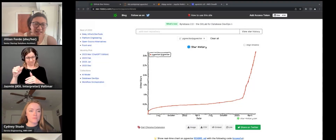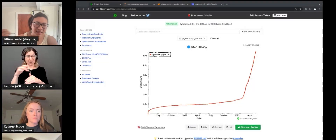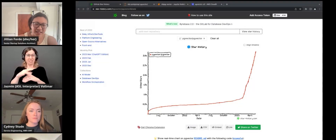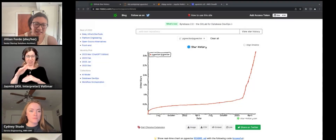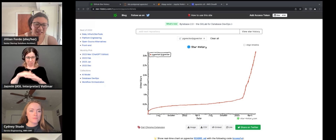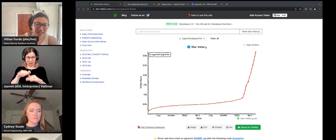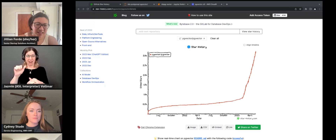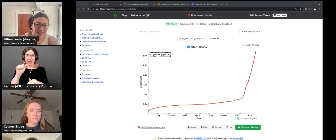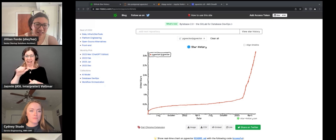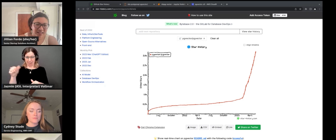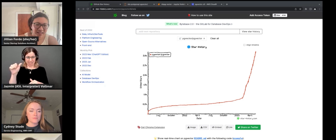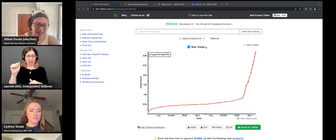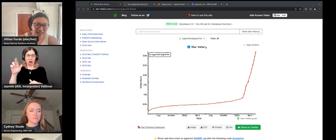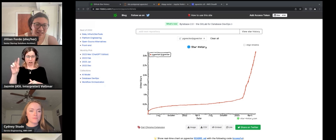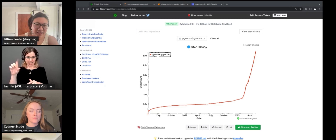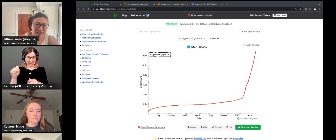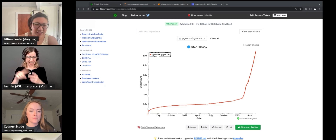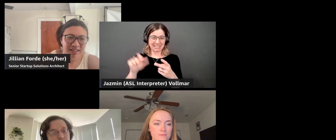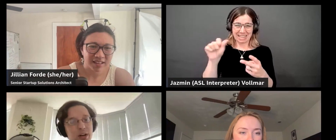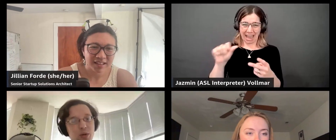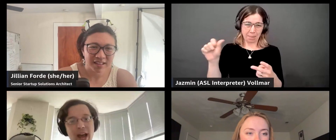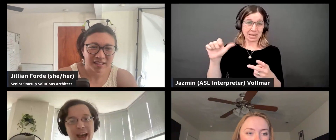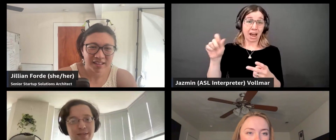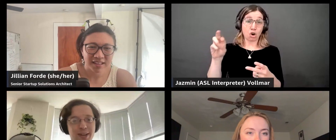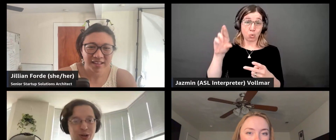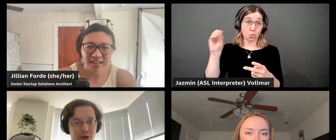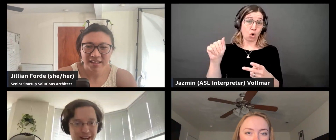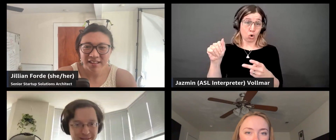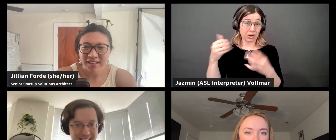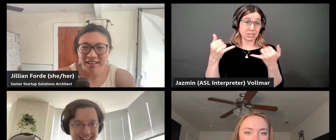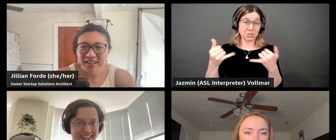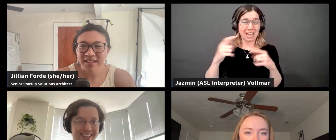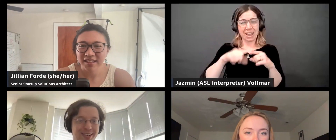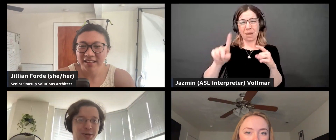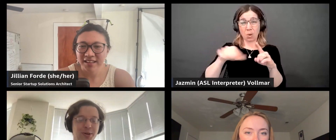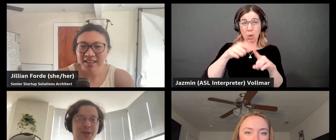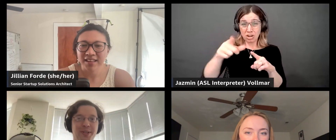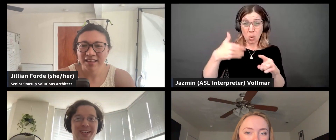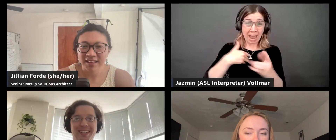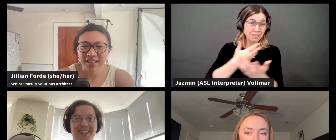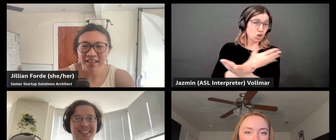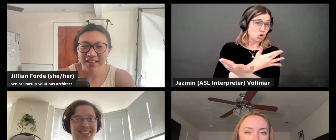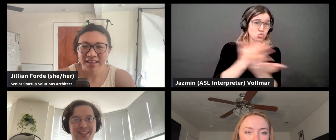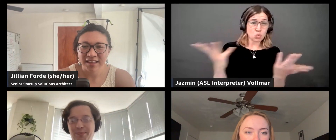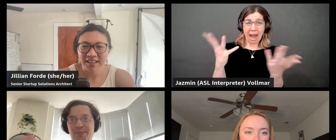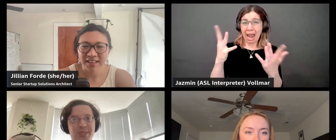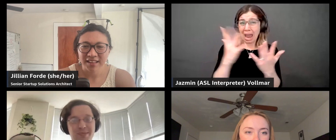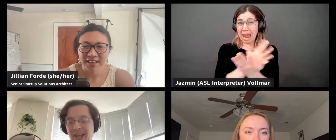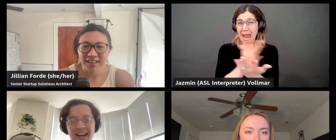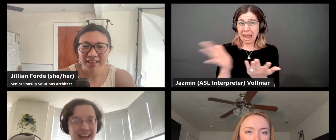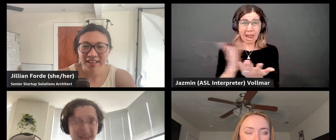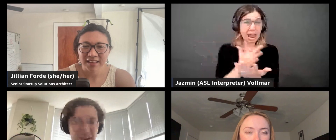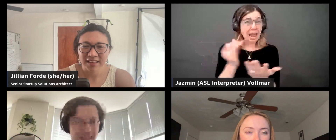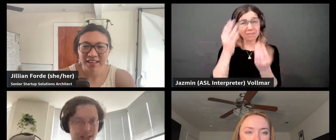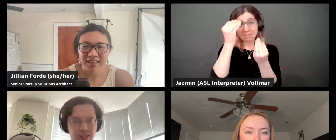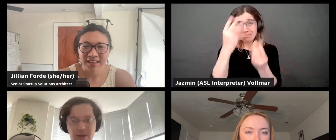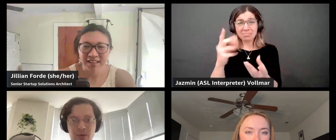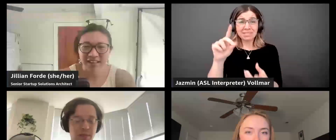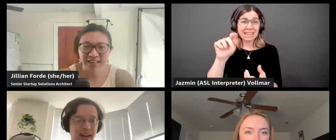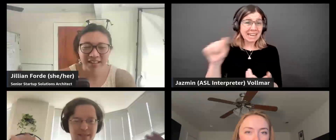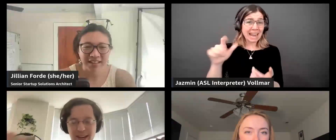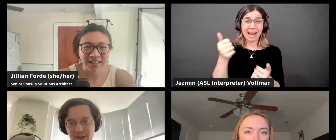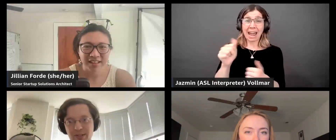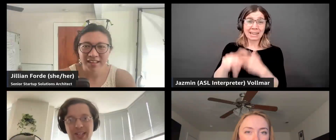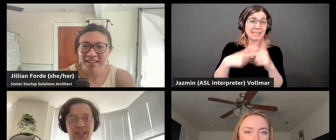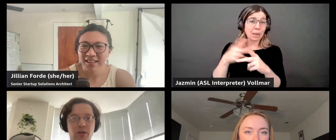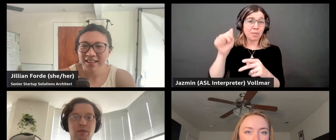today. But just thinking, basically anything where you have an array of data or, any kind of application where